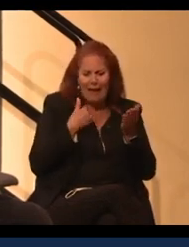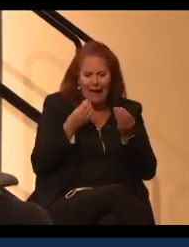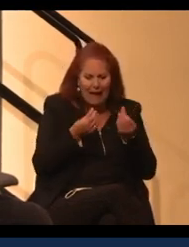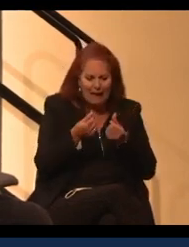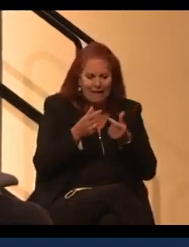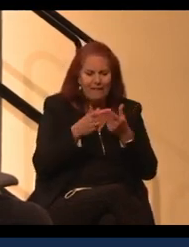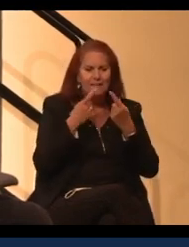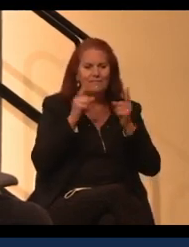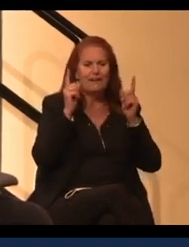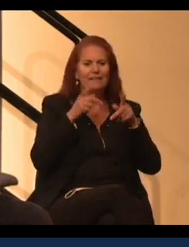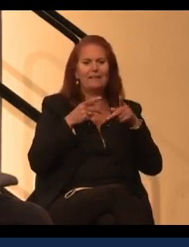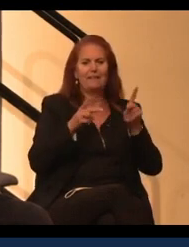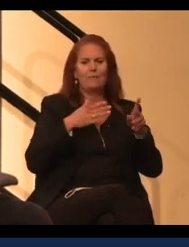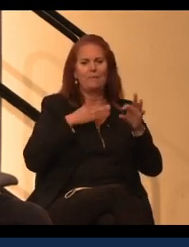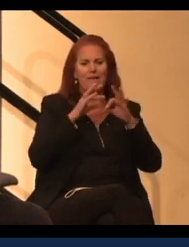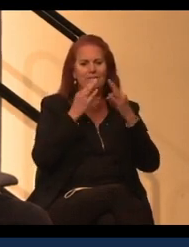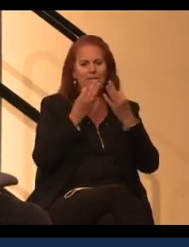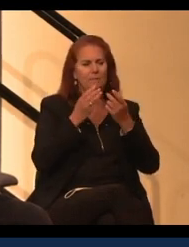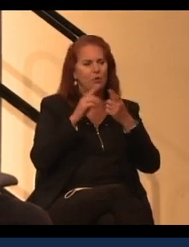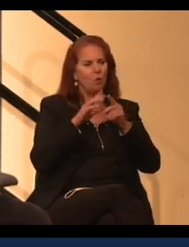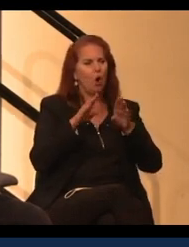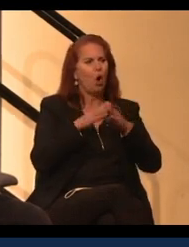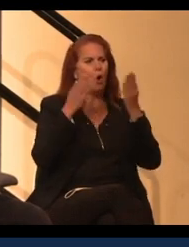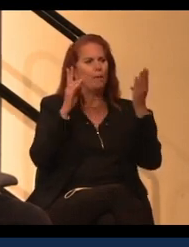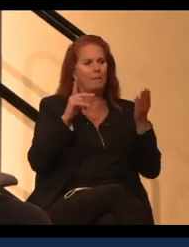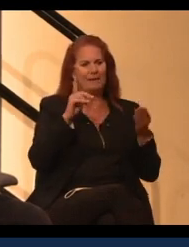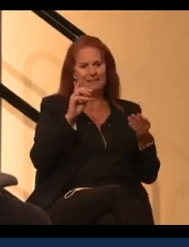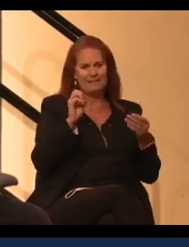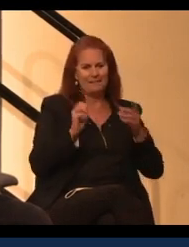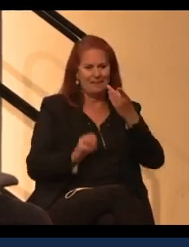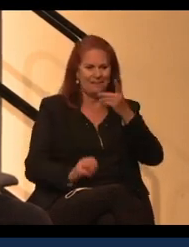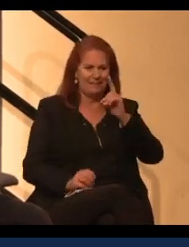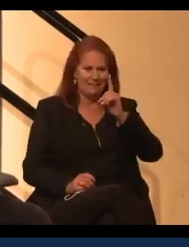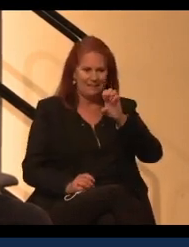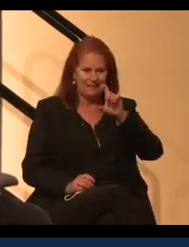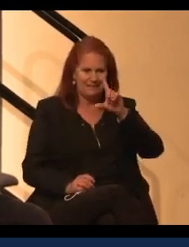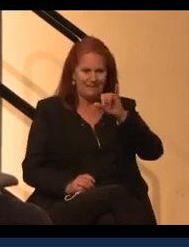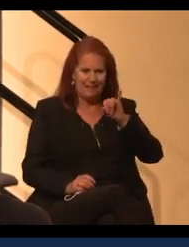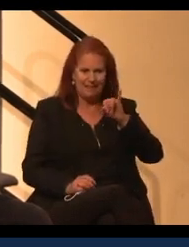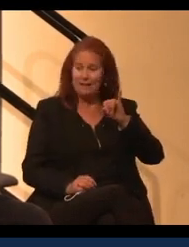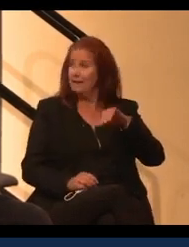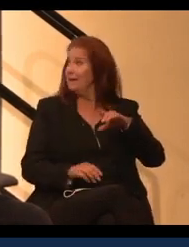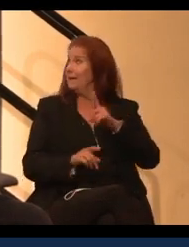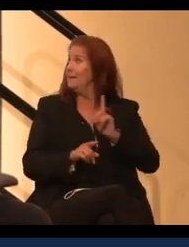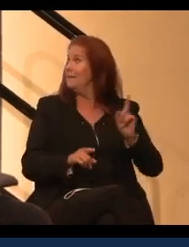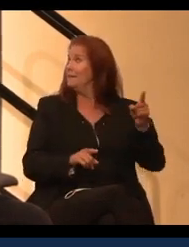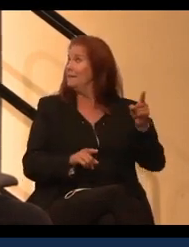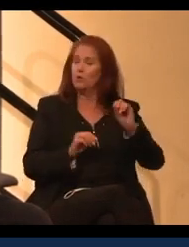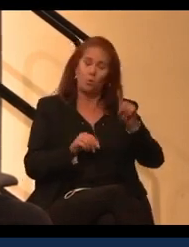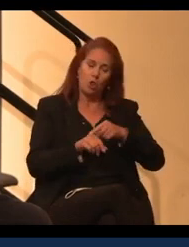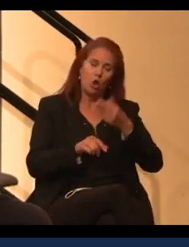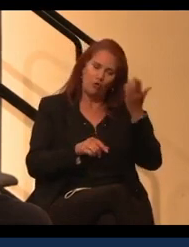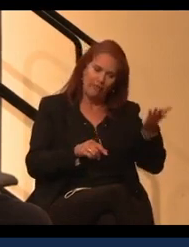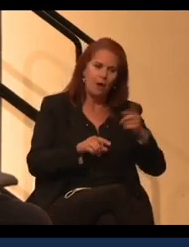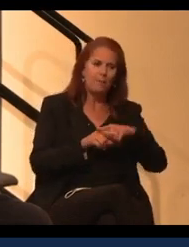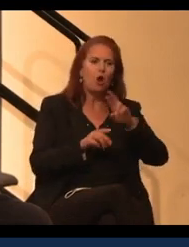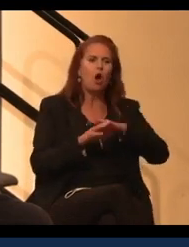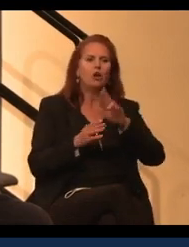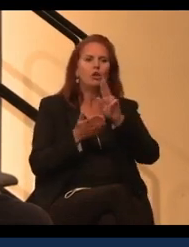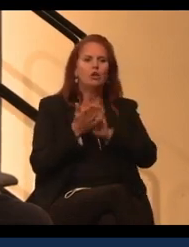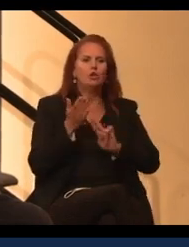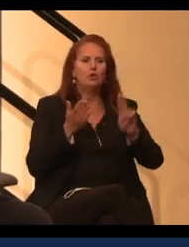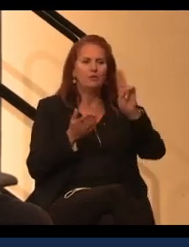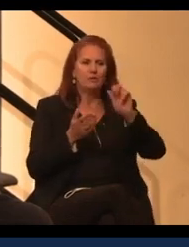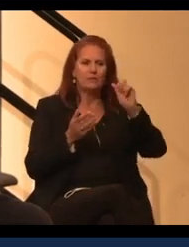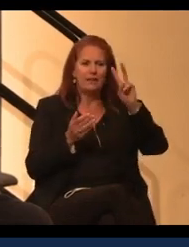then finally allowed my family to open up a deli. It's down over on, no longer there, but on University Avenue